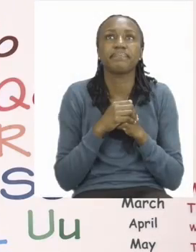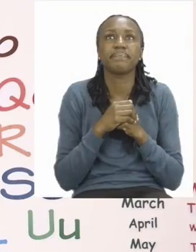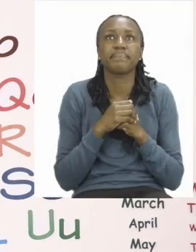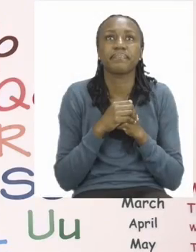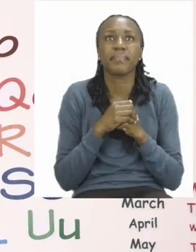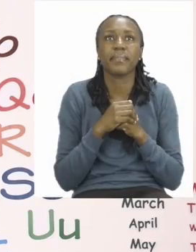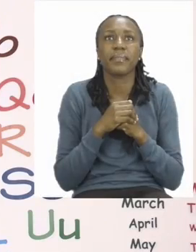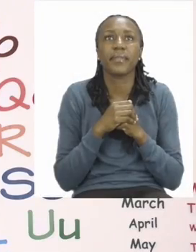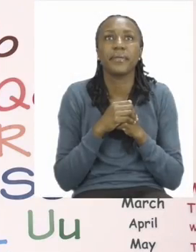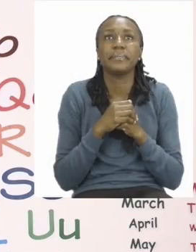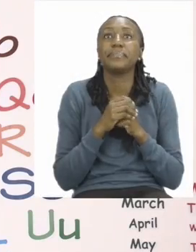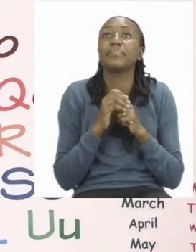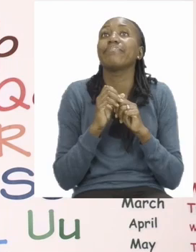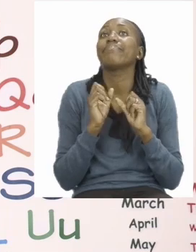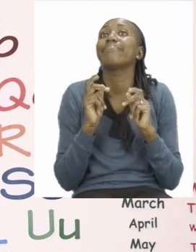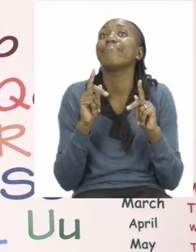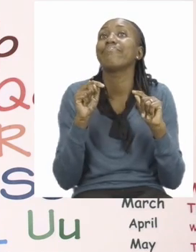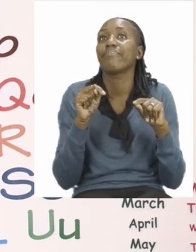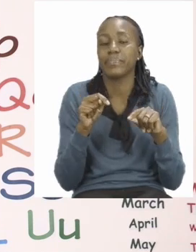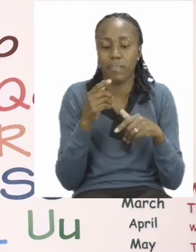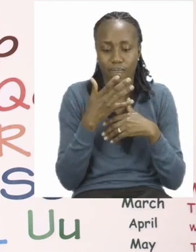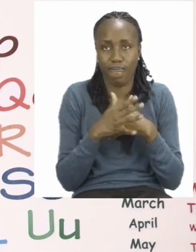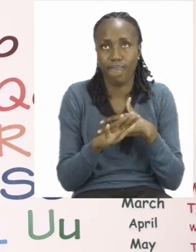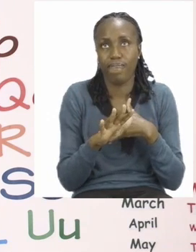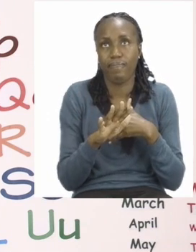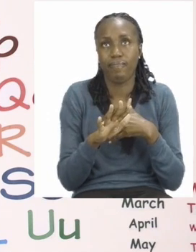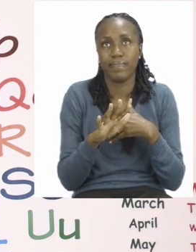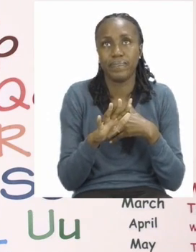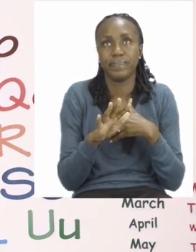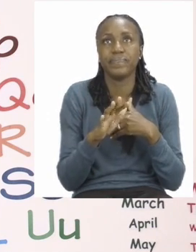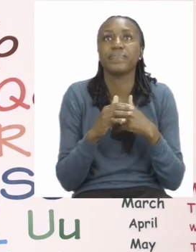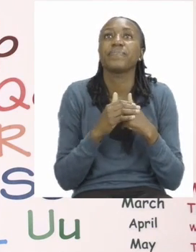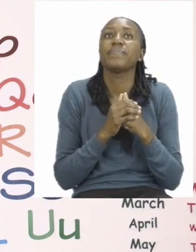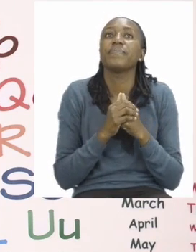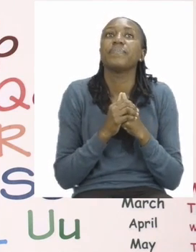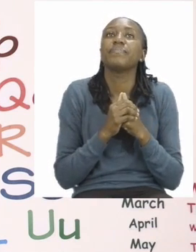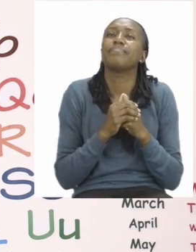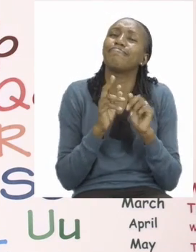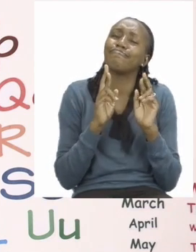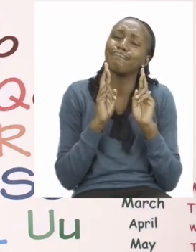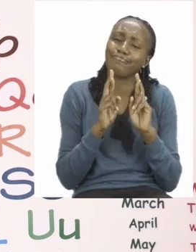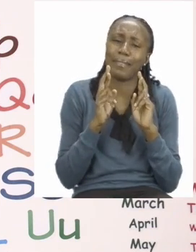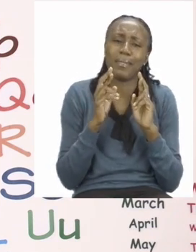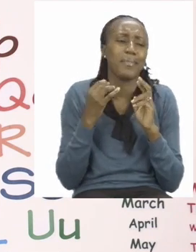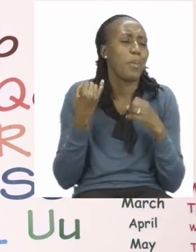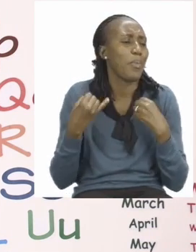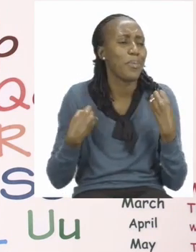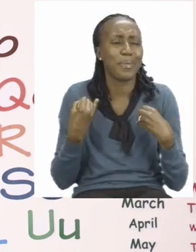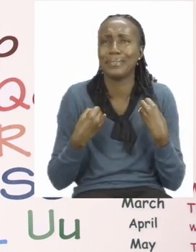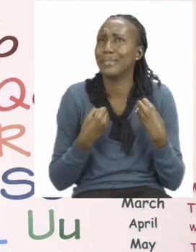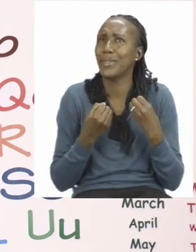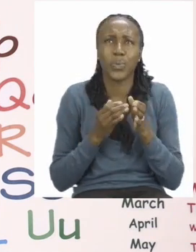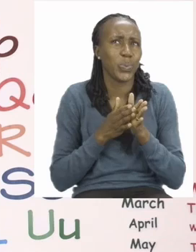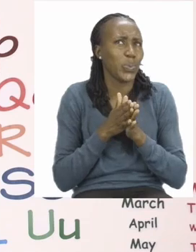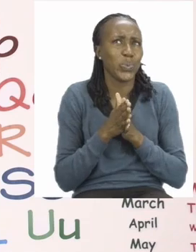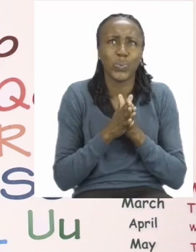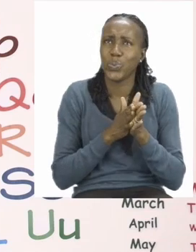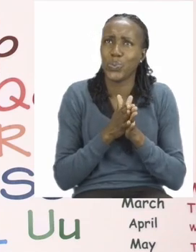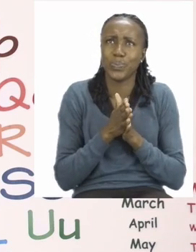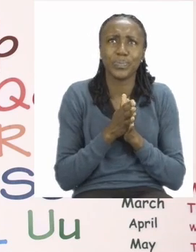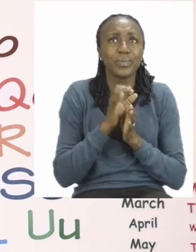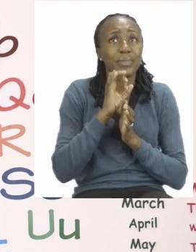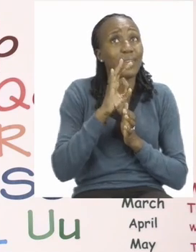Boys and girls, we have now come to the end of our lesson, but I hope you had fun. Remember, if you're not sure